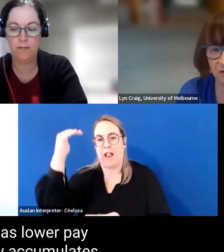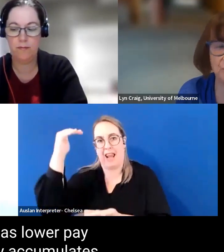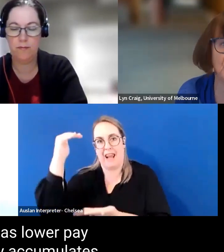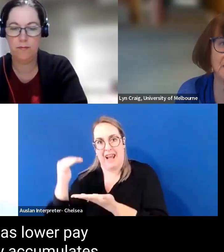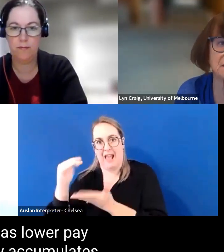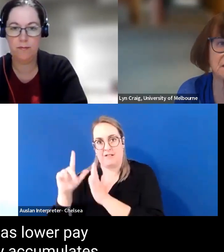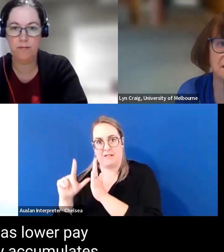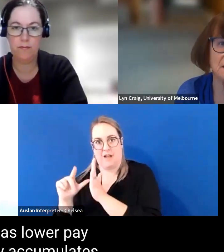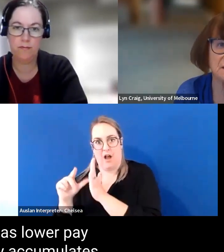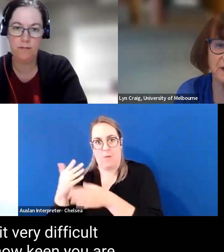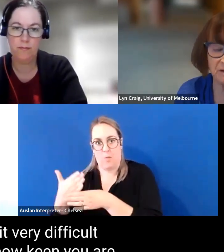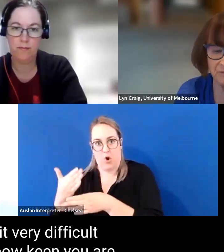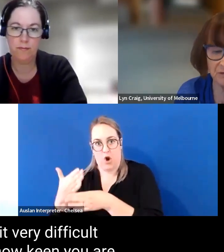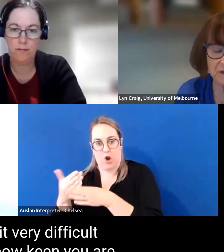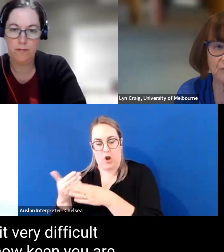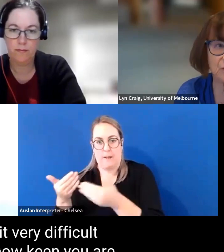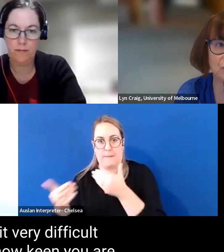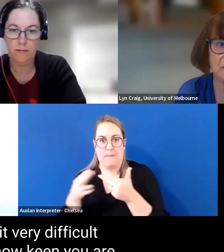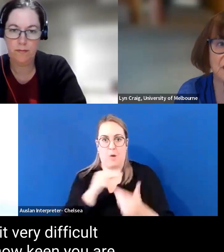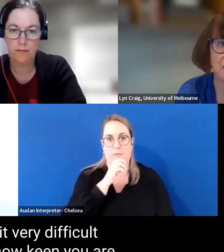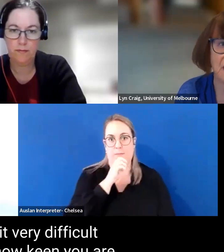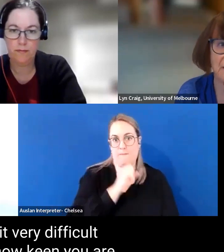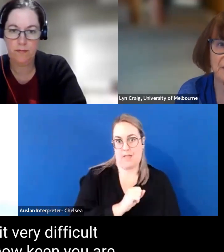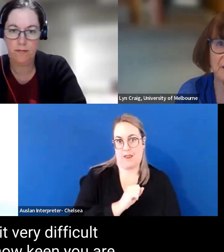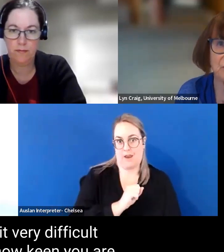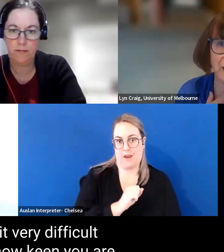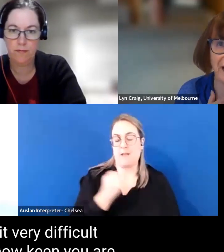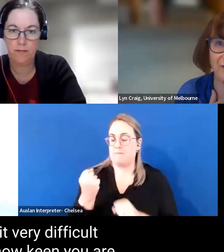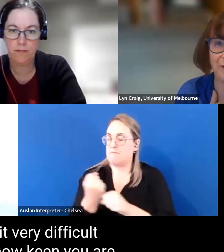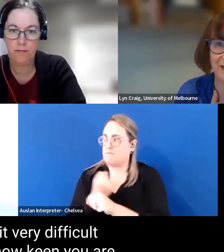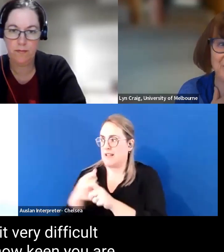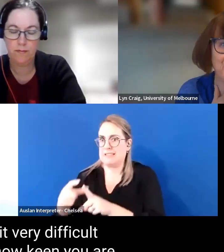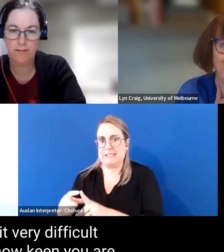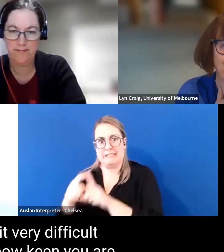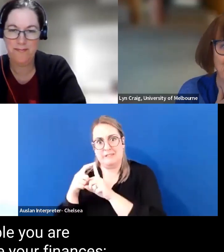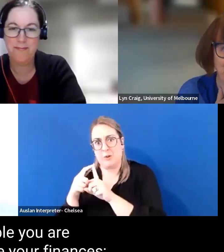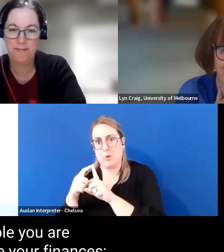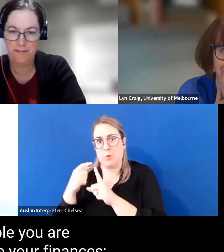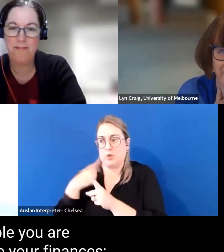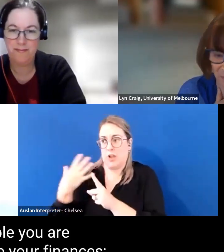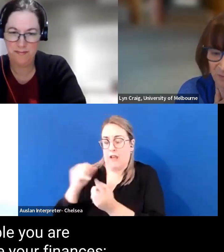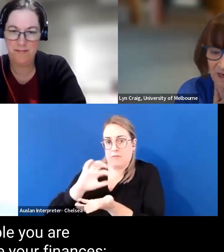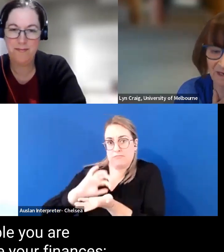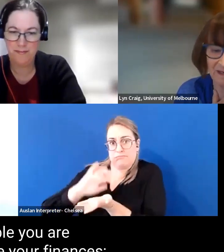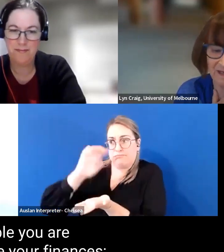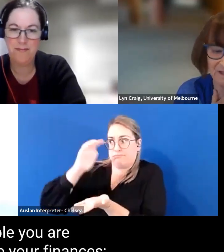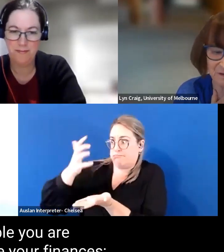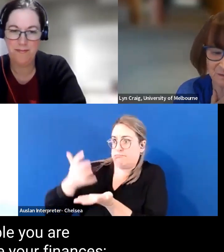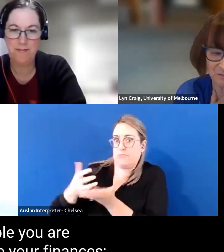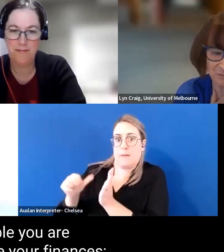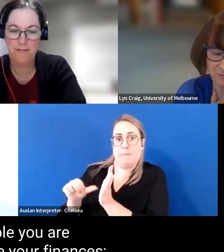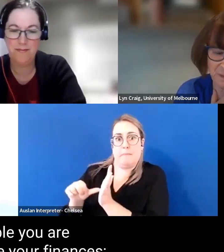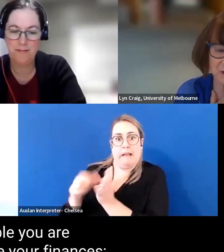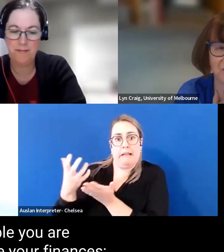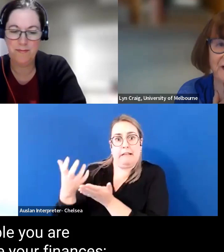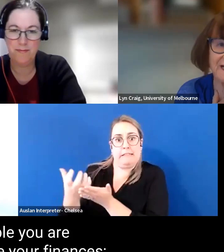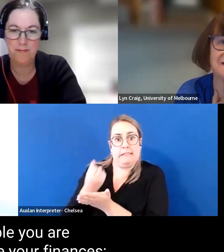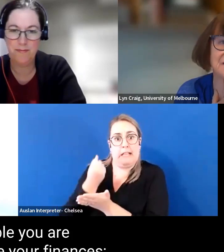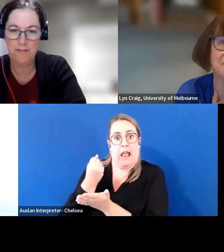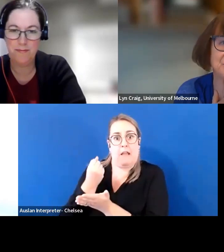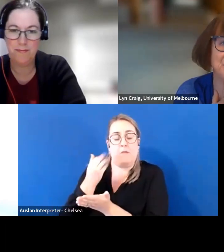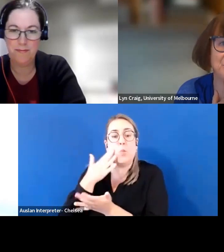obviously accumulates to make it very difficult, no matter how keen you are or able you are to